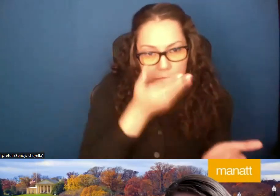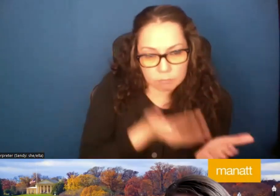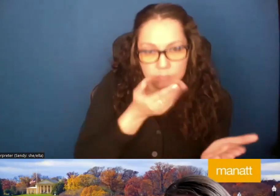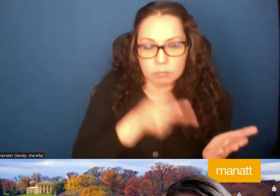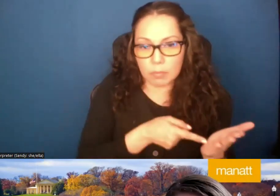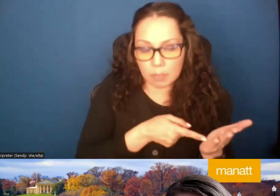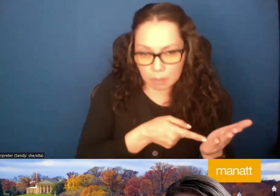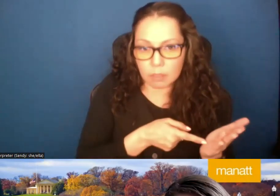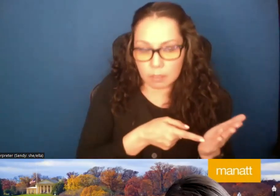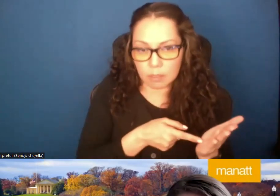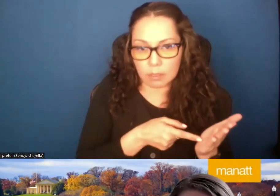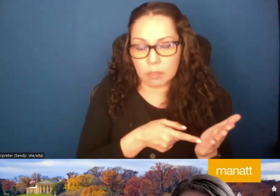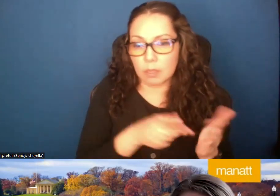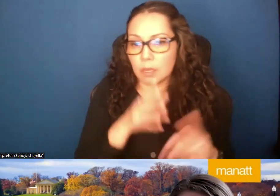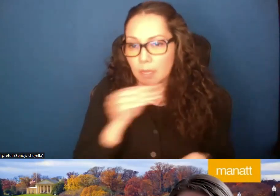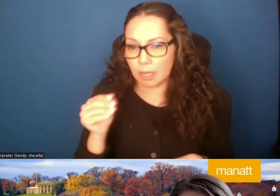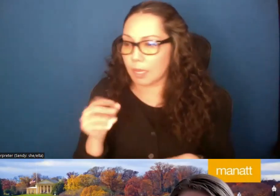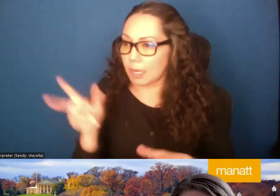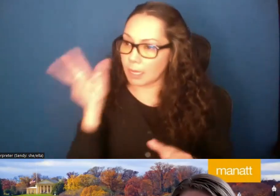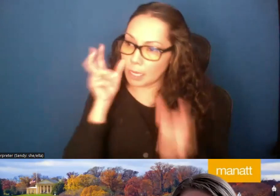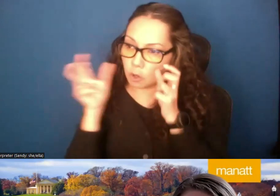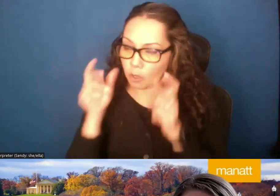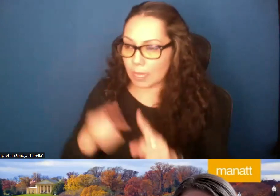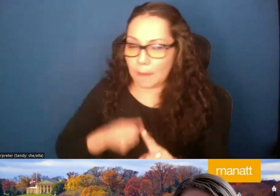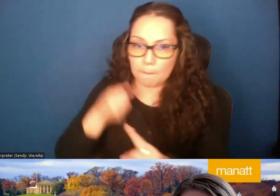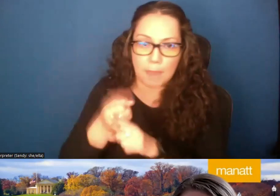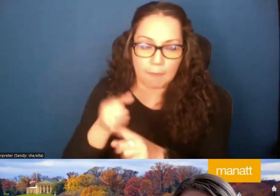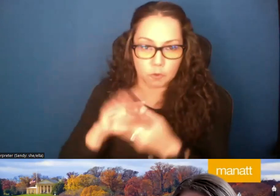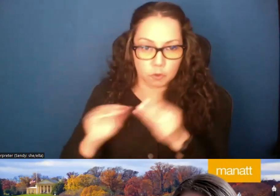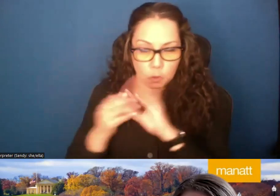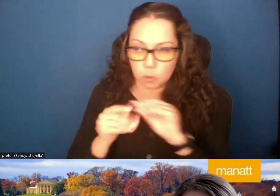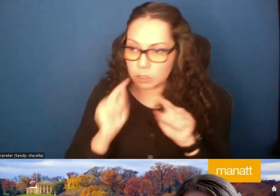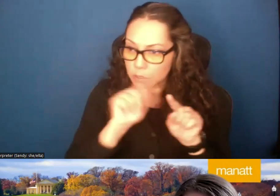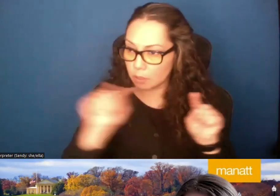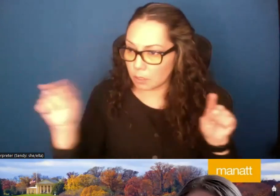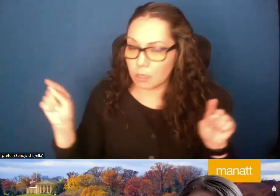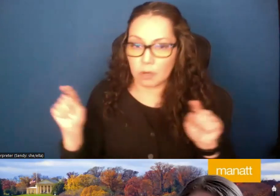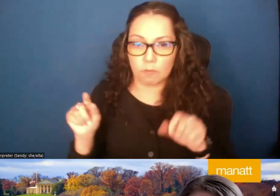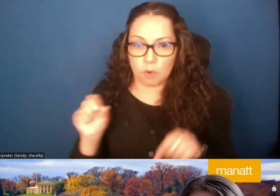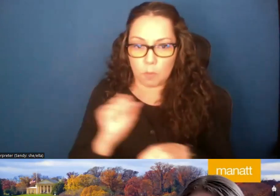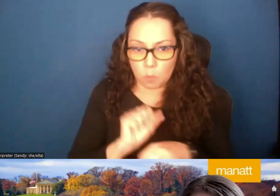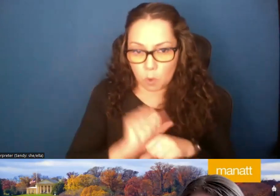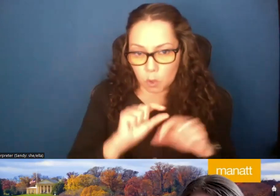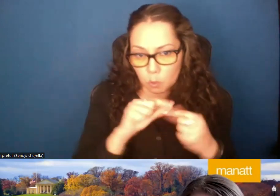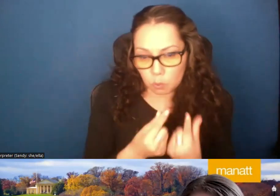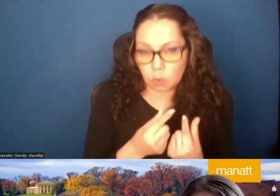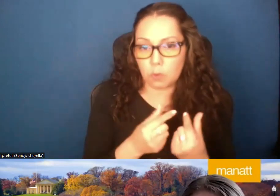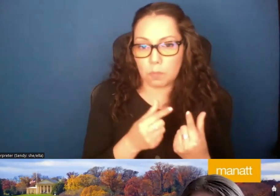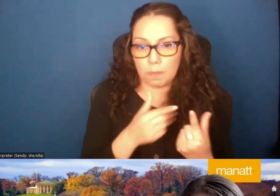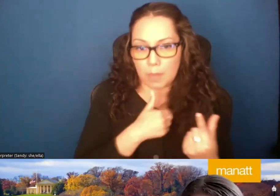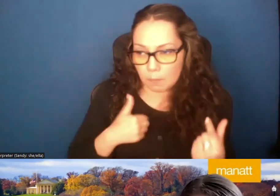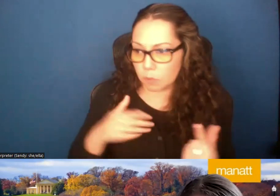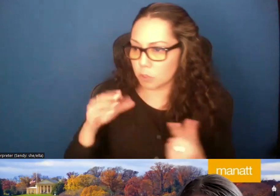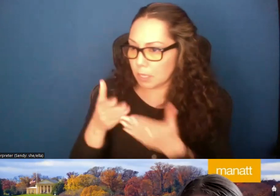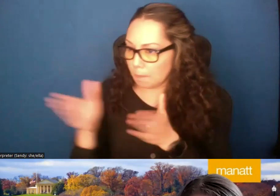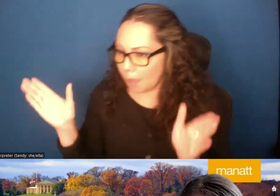an opportunity to hear the really impactful stories from our work group and members of the public around their experience with it.